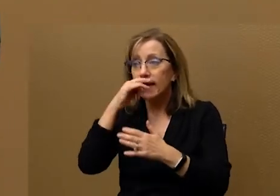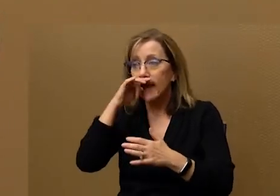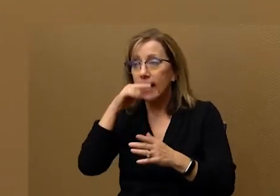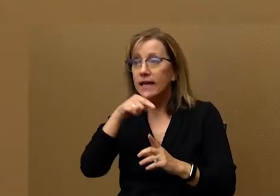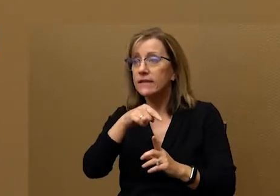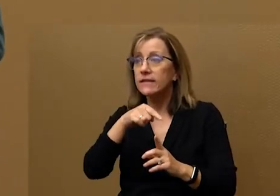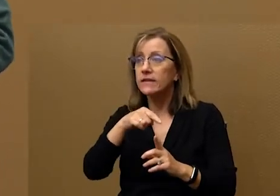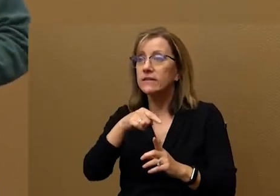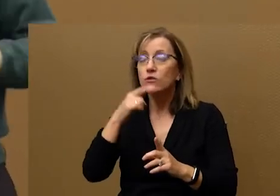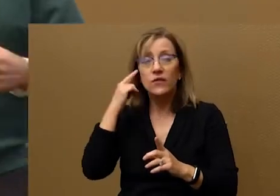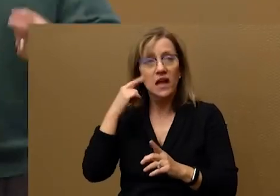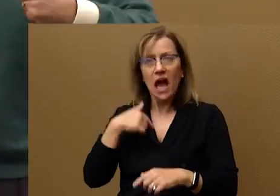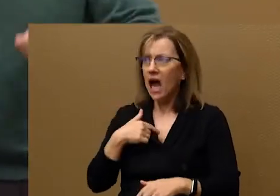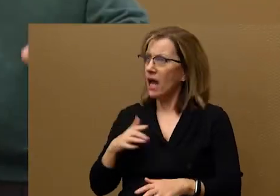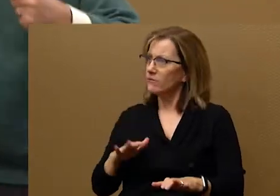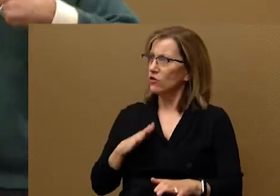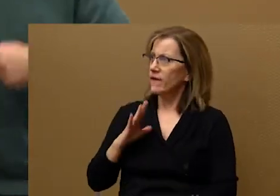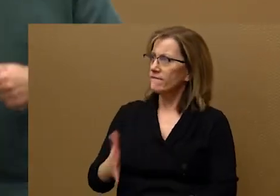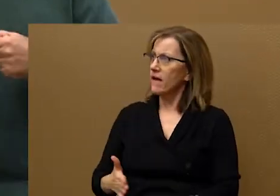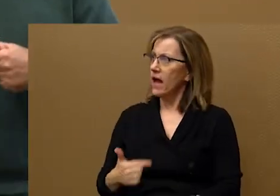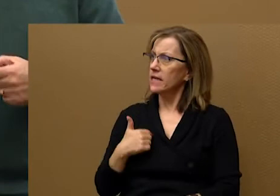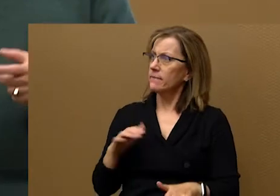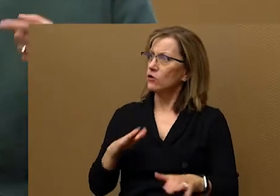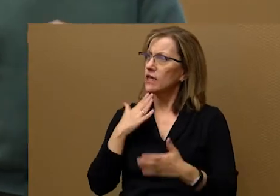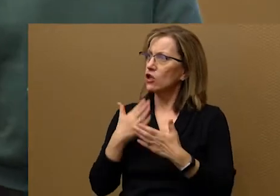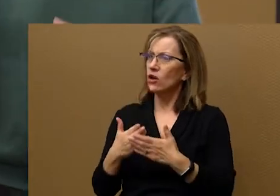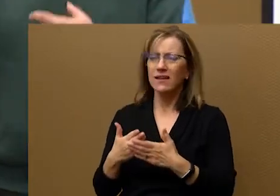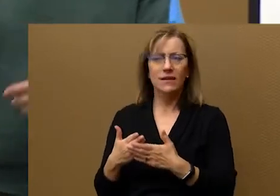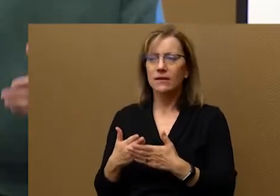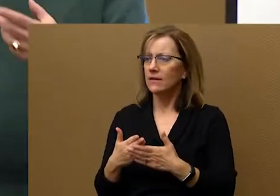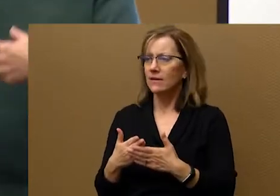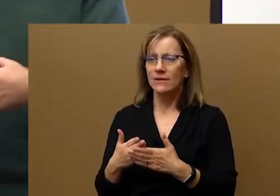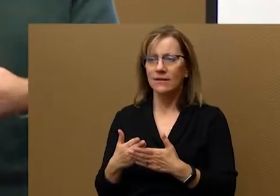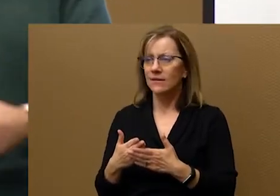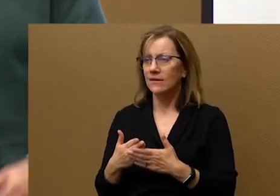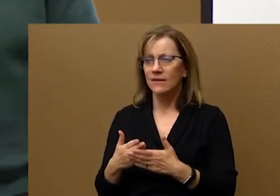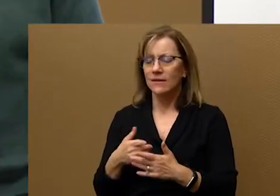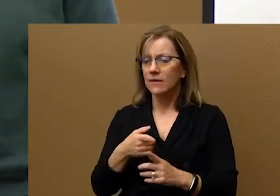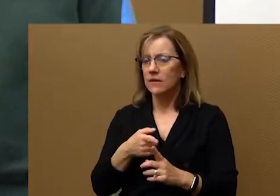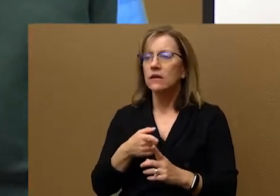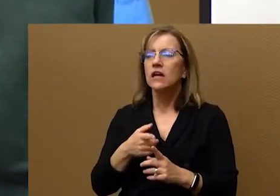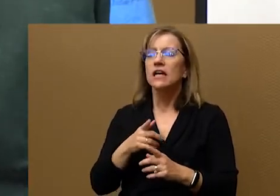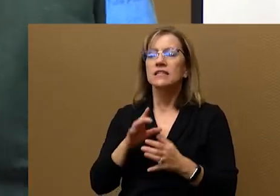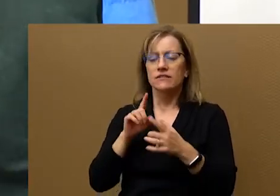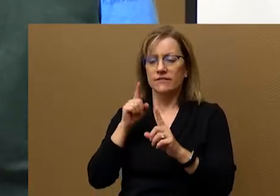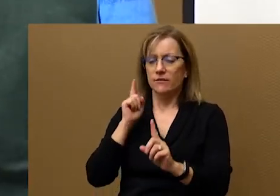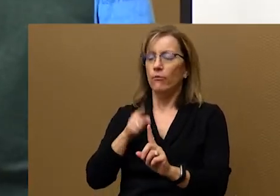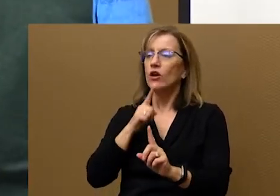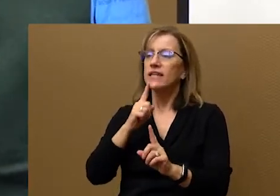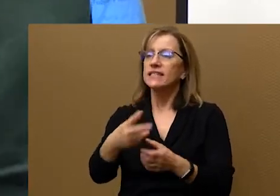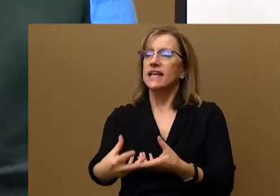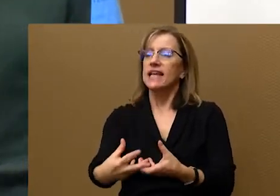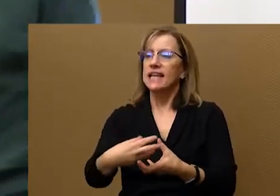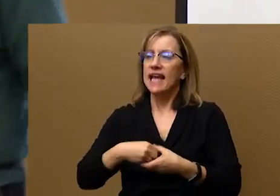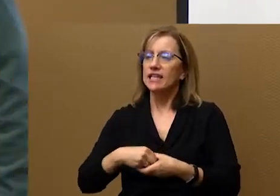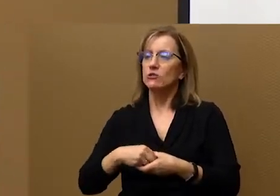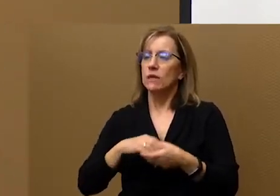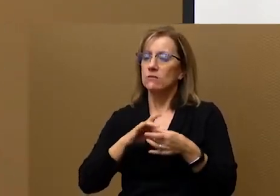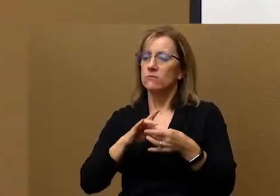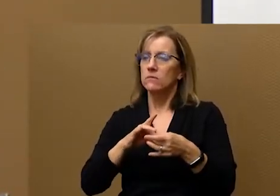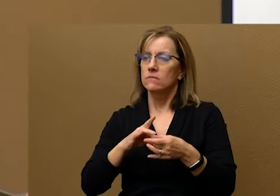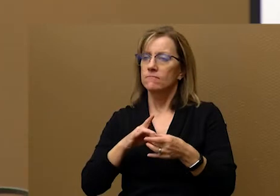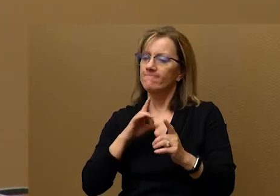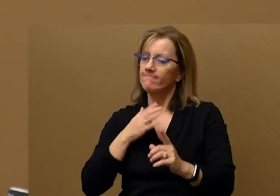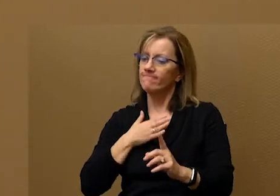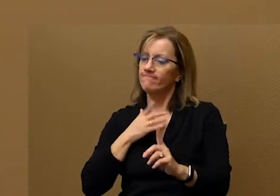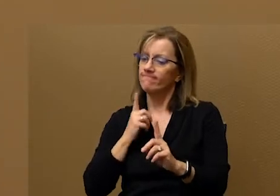much better than he is. So to me, it's all about engagement, using that to engage. But I have every intention of